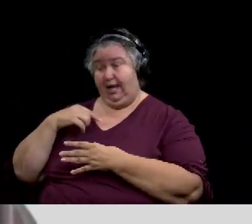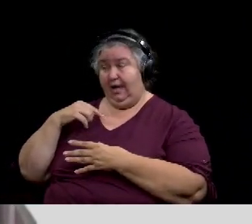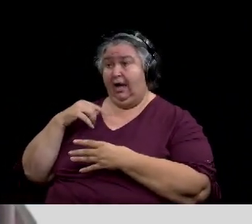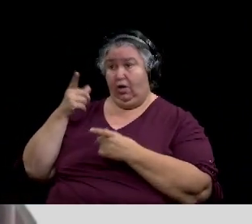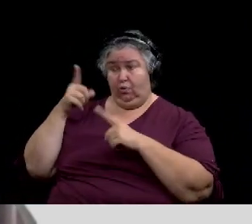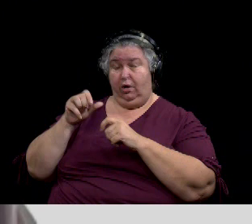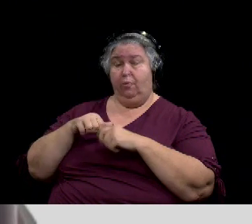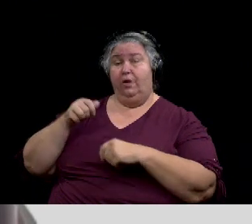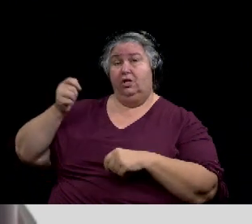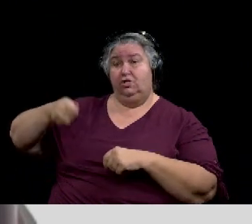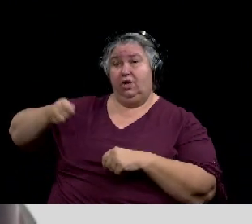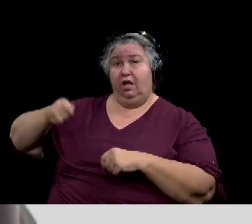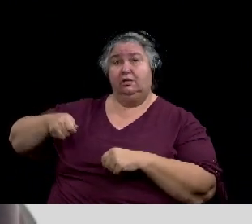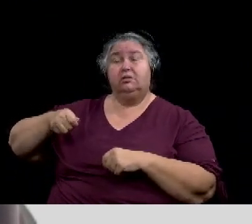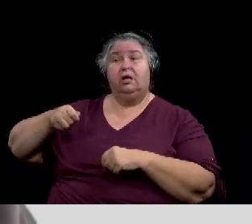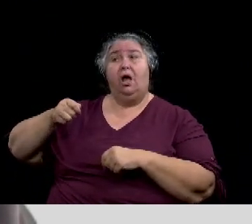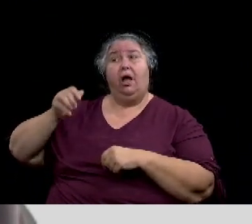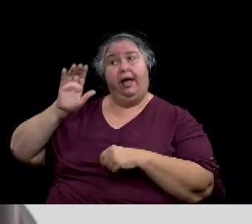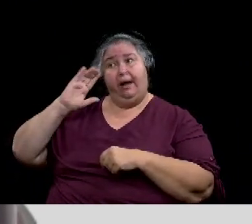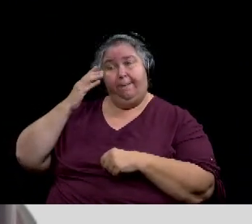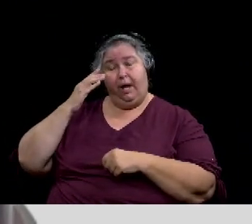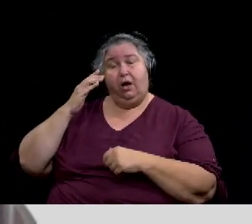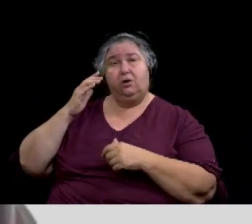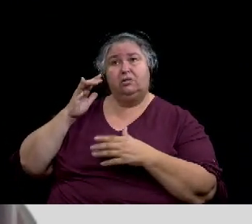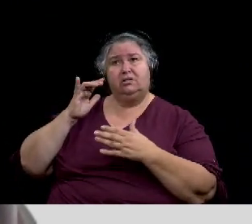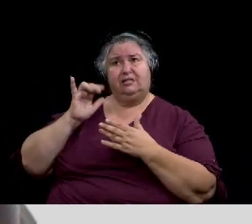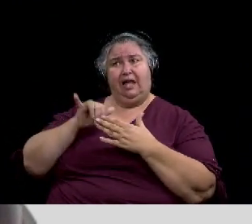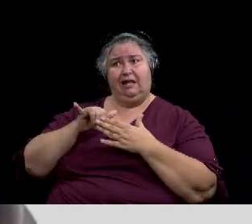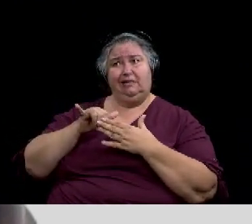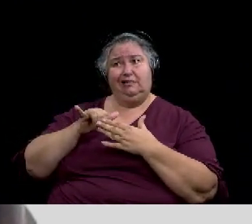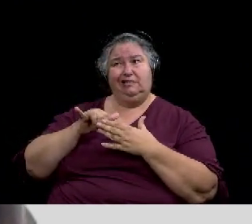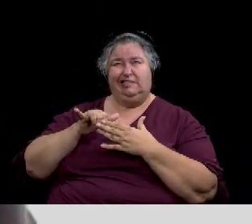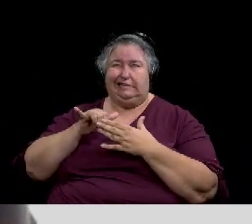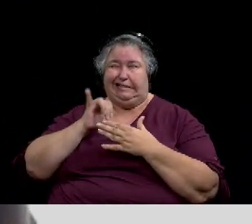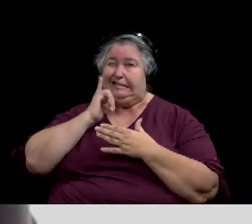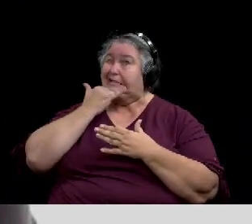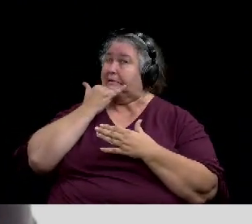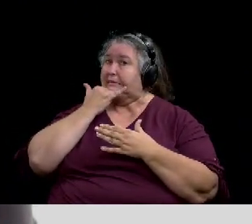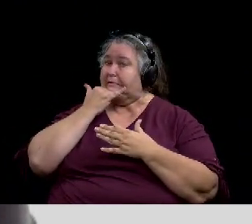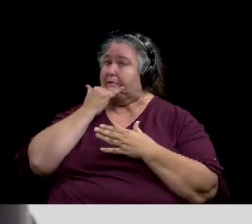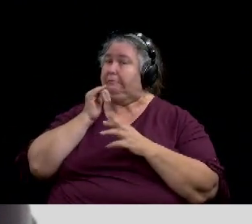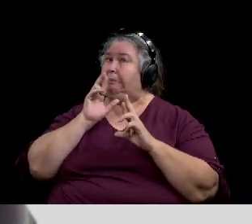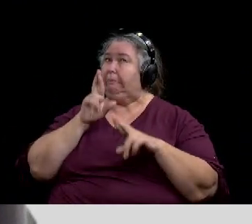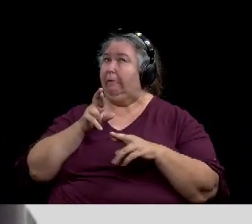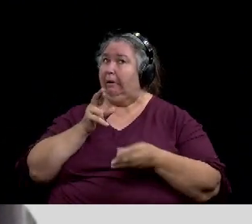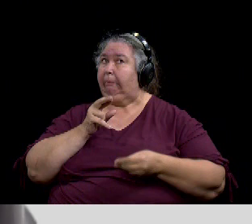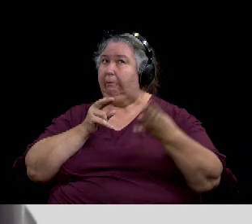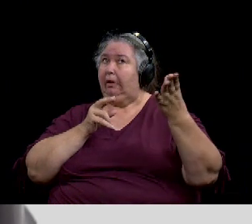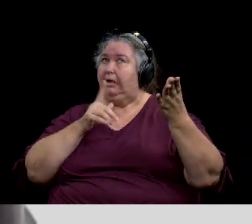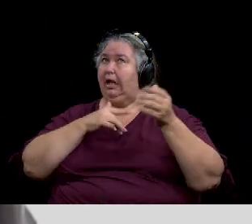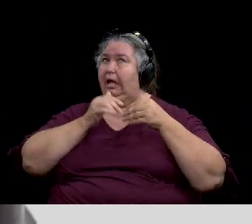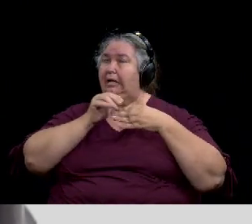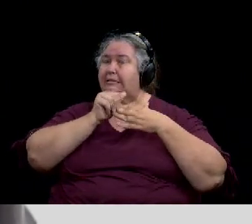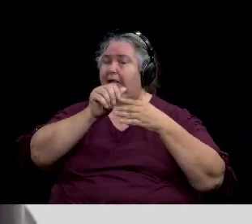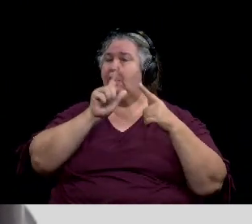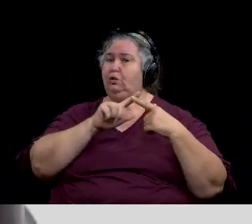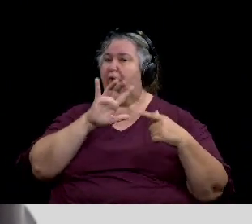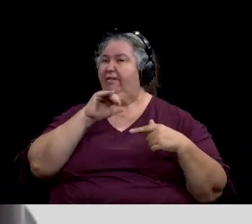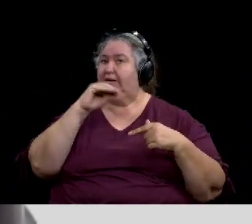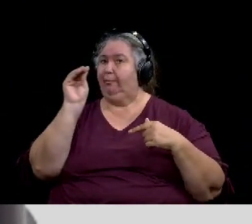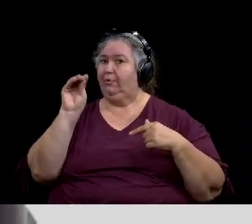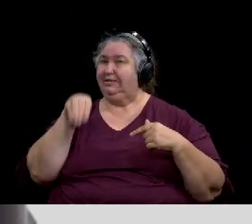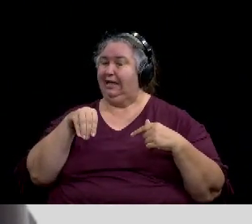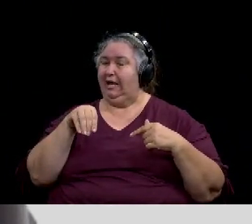be an incorrect reporting has led to an erroneous 15% mark for 7 days,